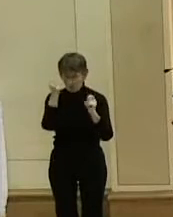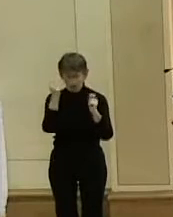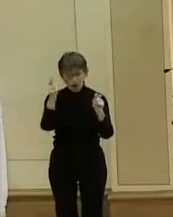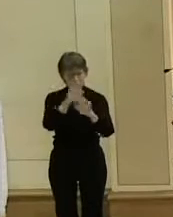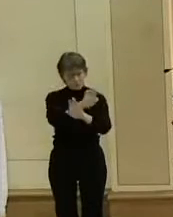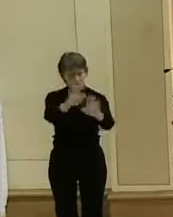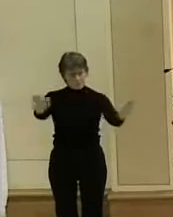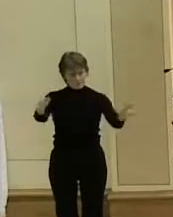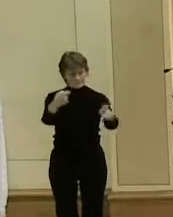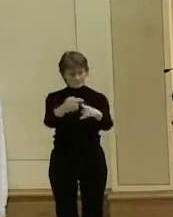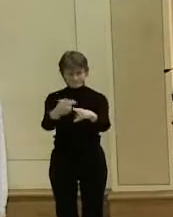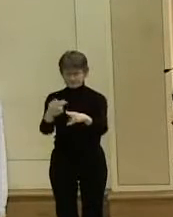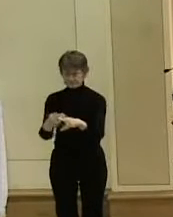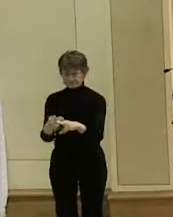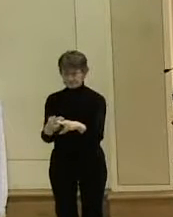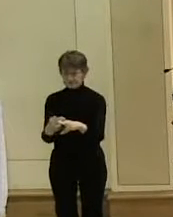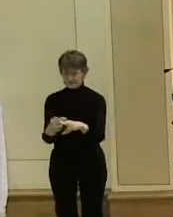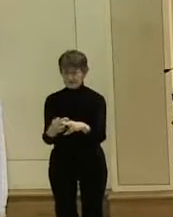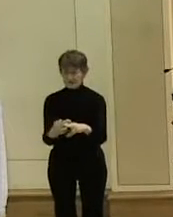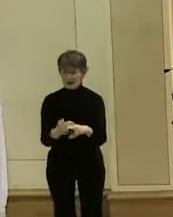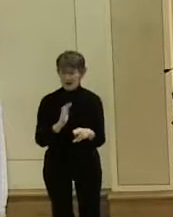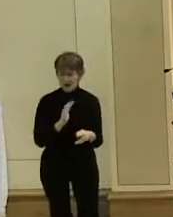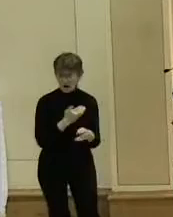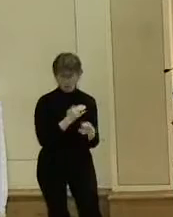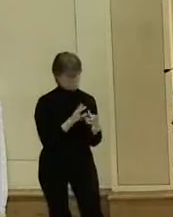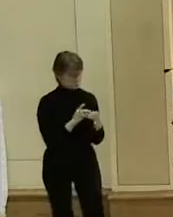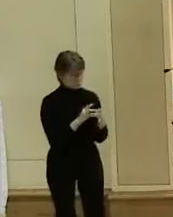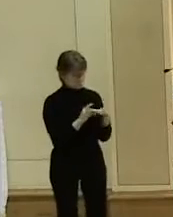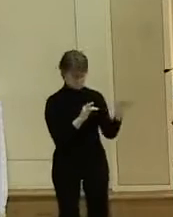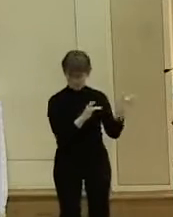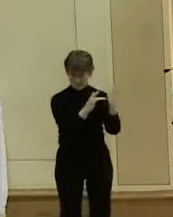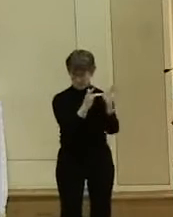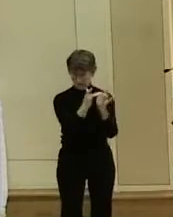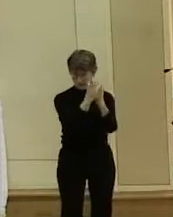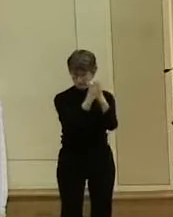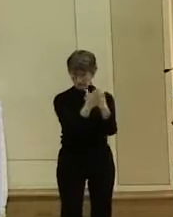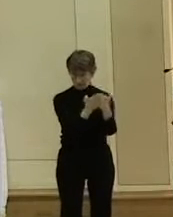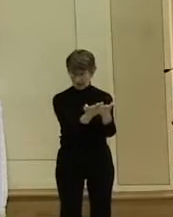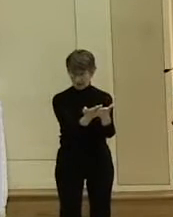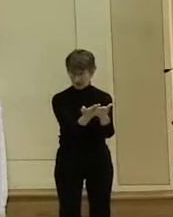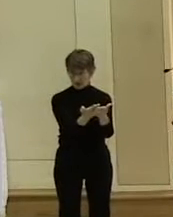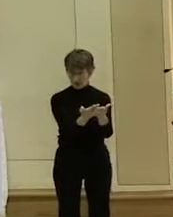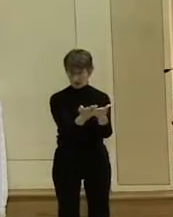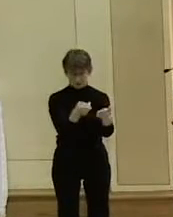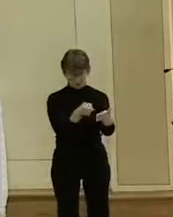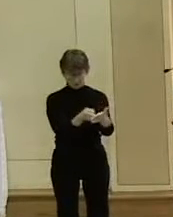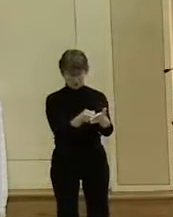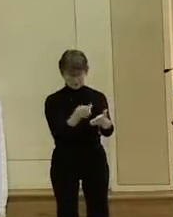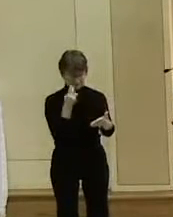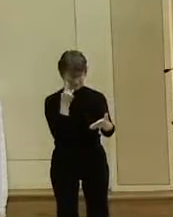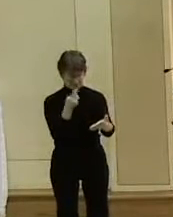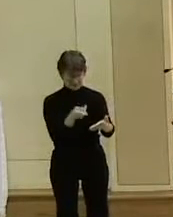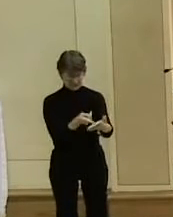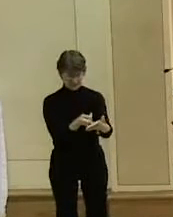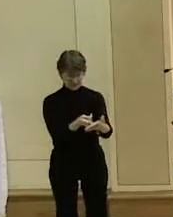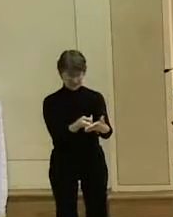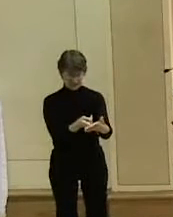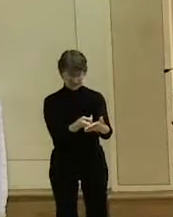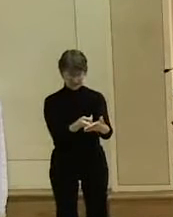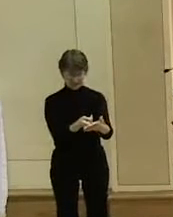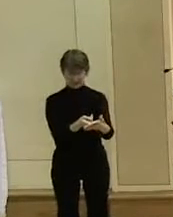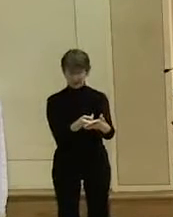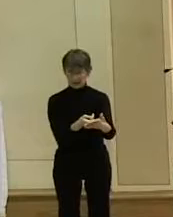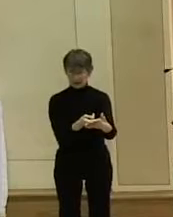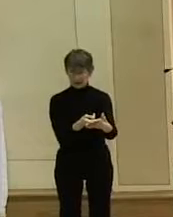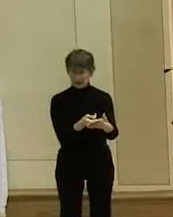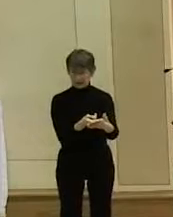of the beautiful readings we have today, it speaks about the name. Here it is. Listen